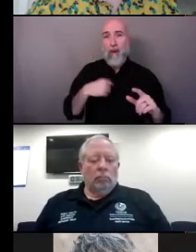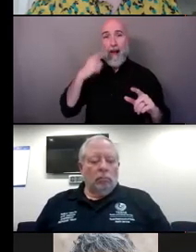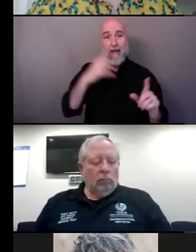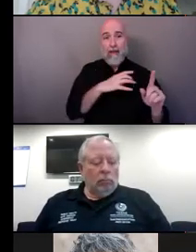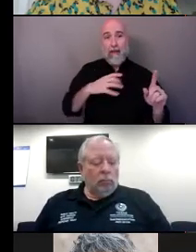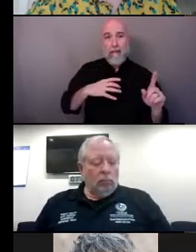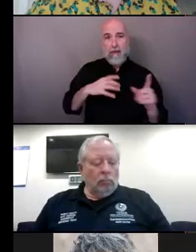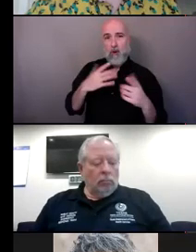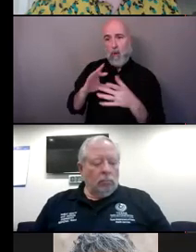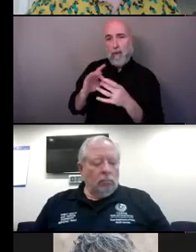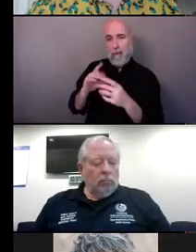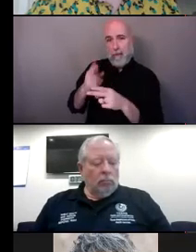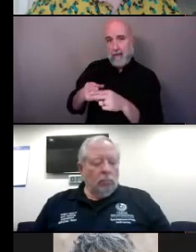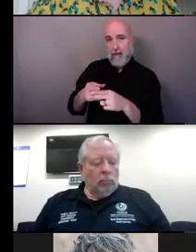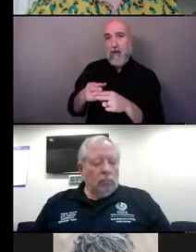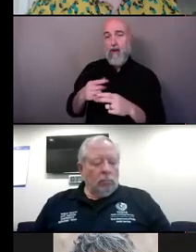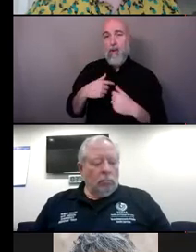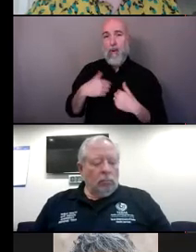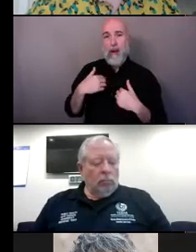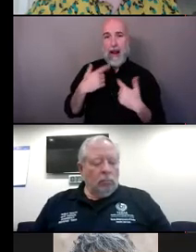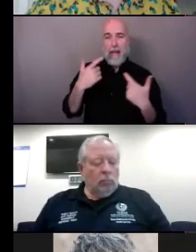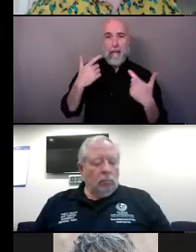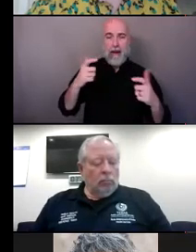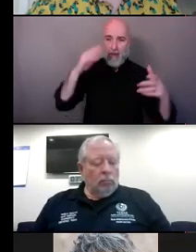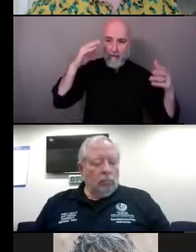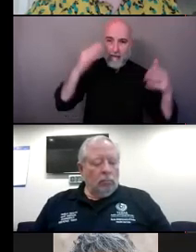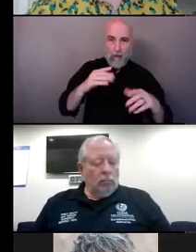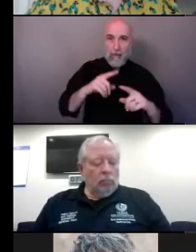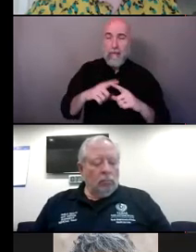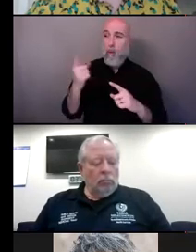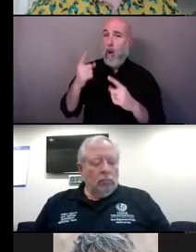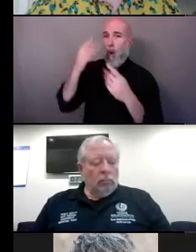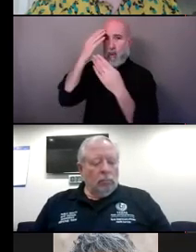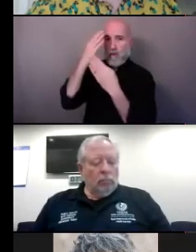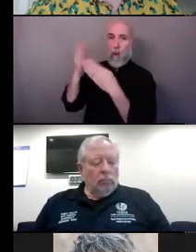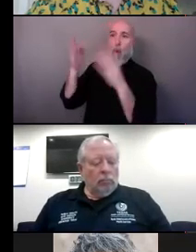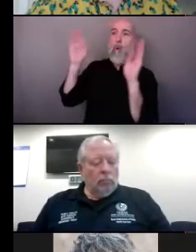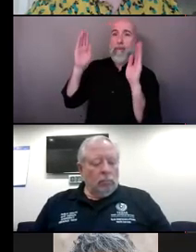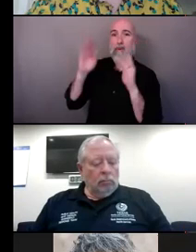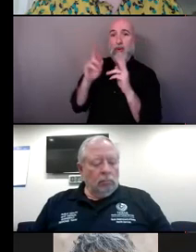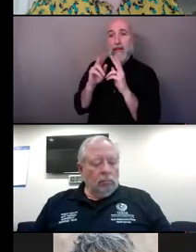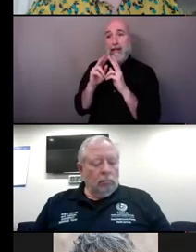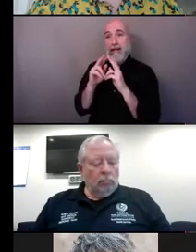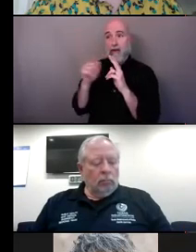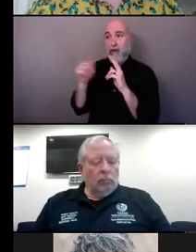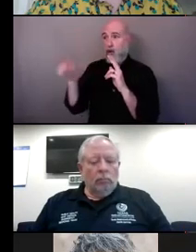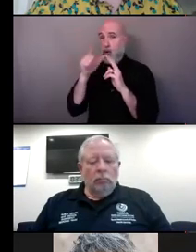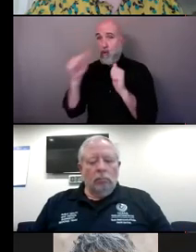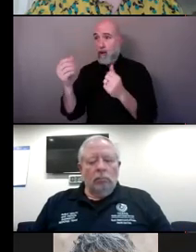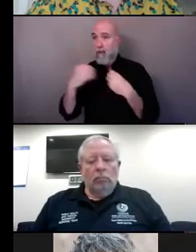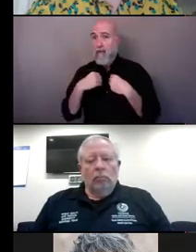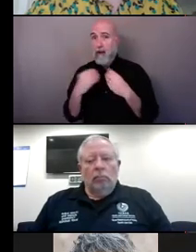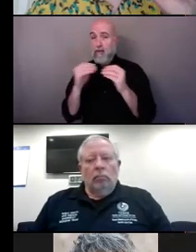pointed out the initiatives that are a major focus, but we're always open to others who can provide us greater